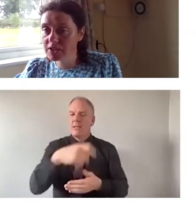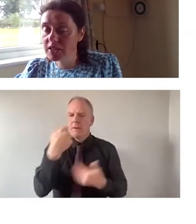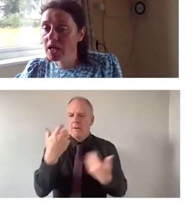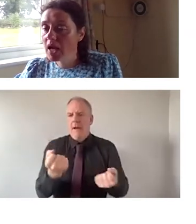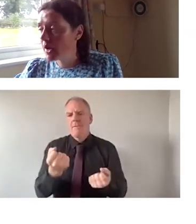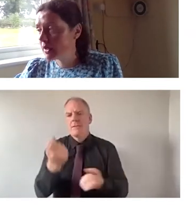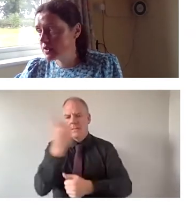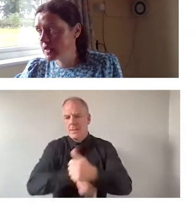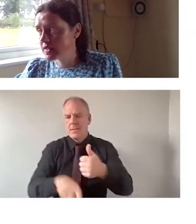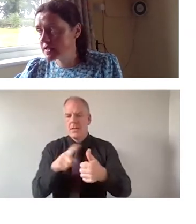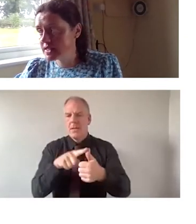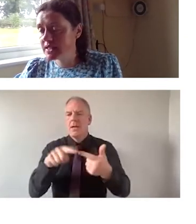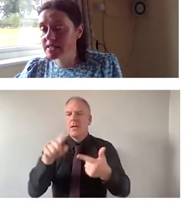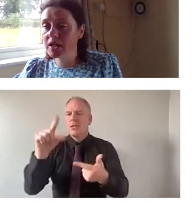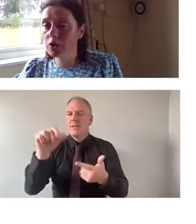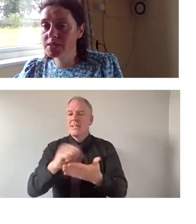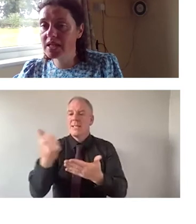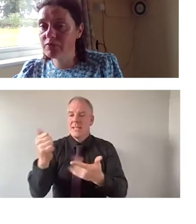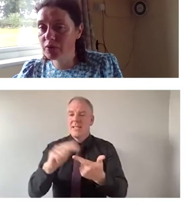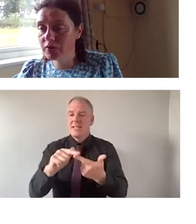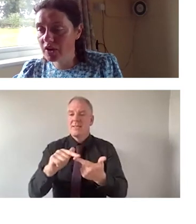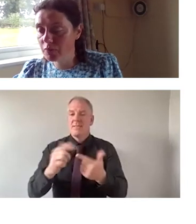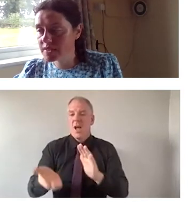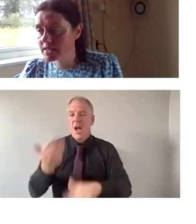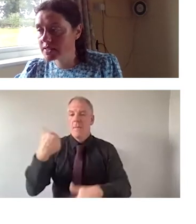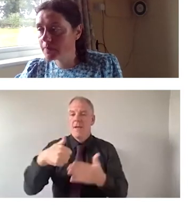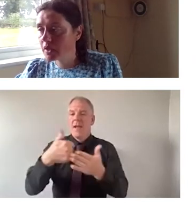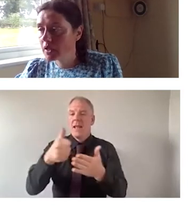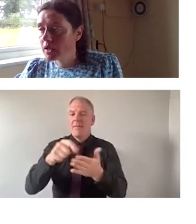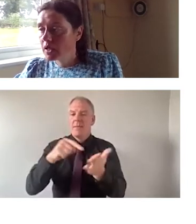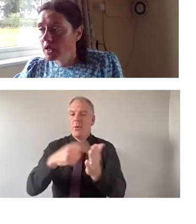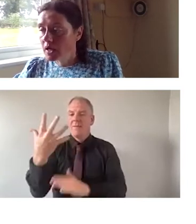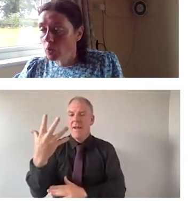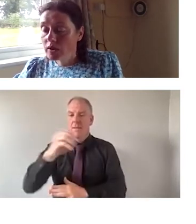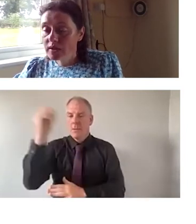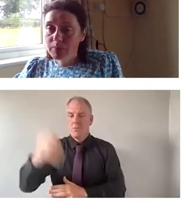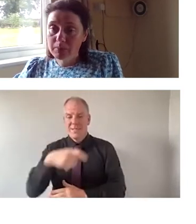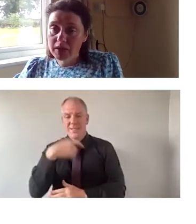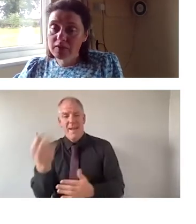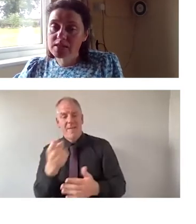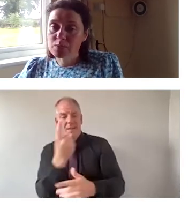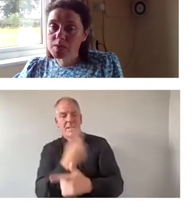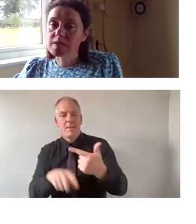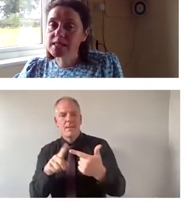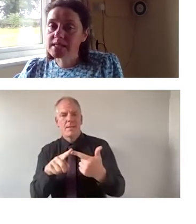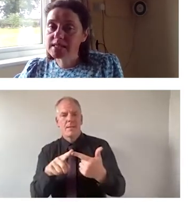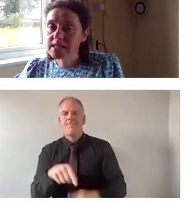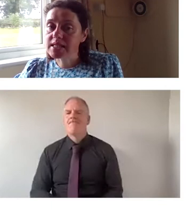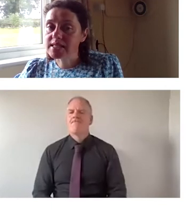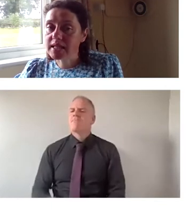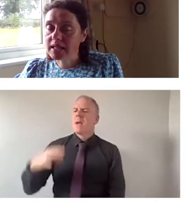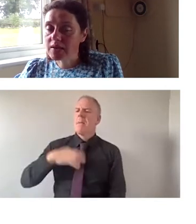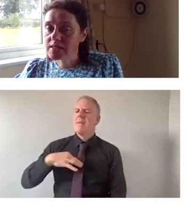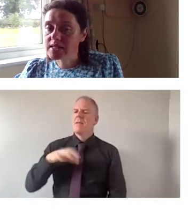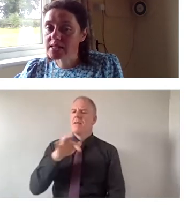a disability, and by 2016, this had gone up to 11.5%. One of the big benefits, I suppose, of the census